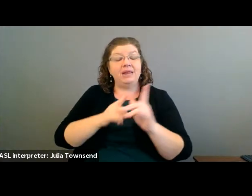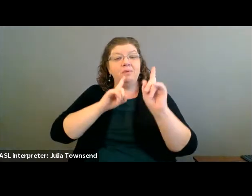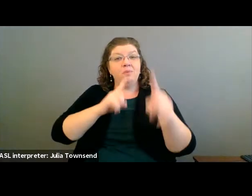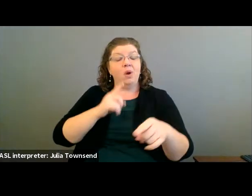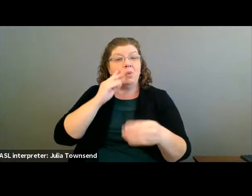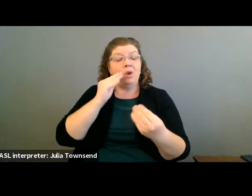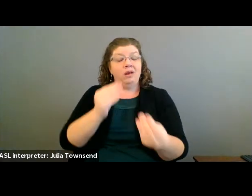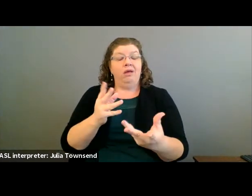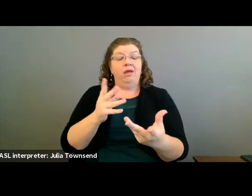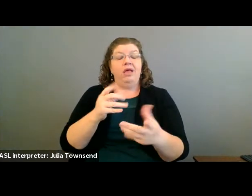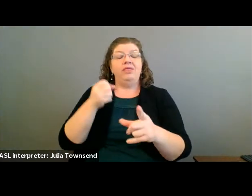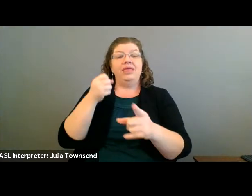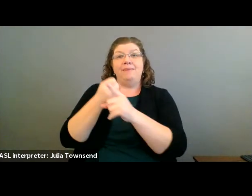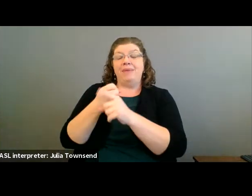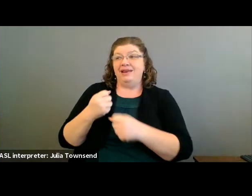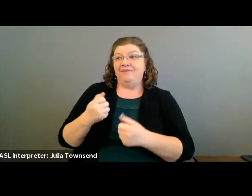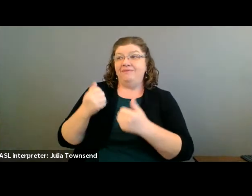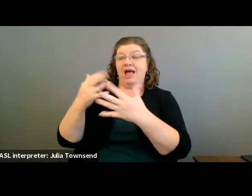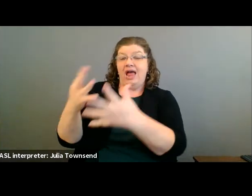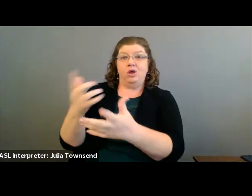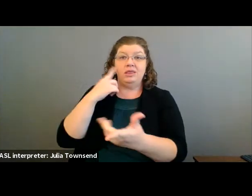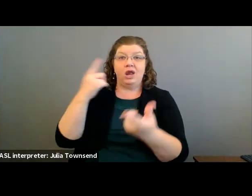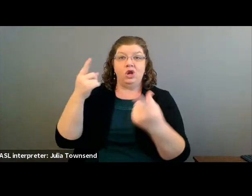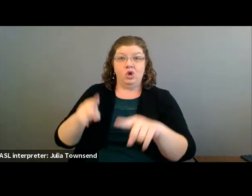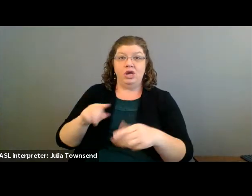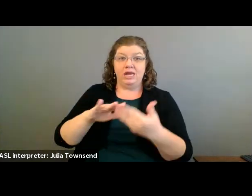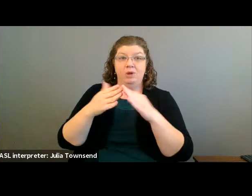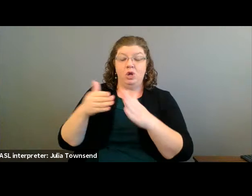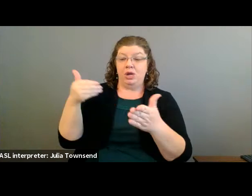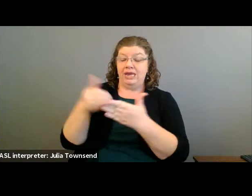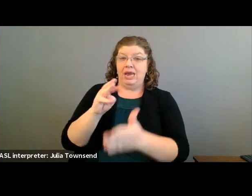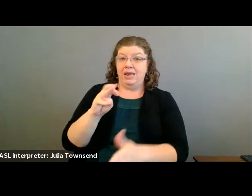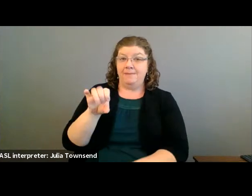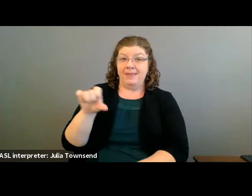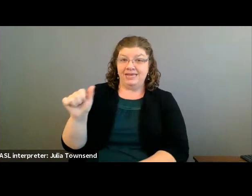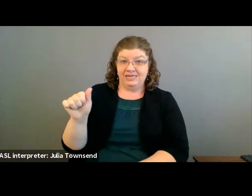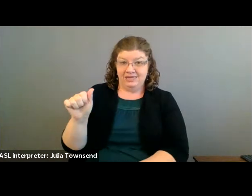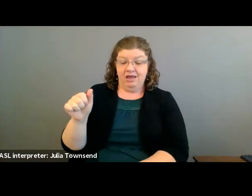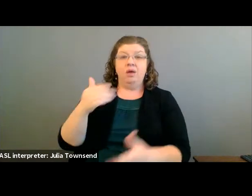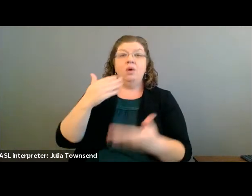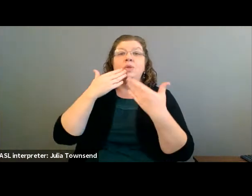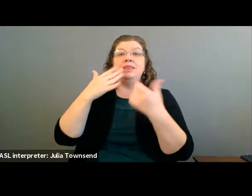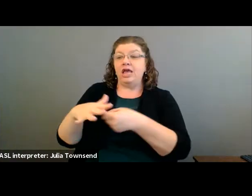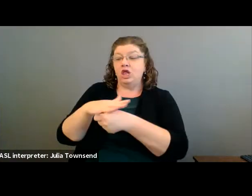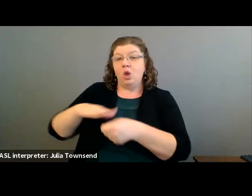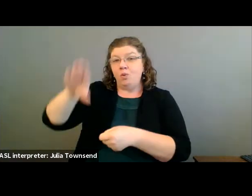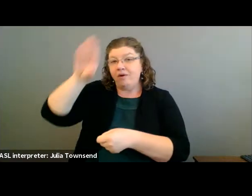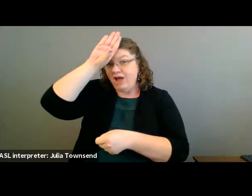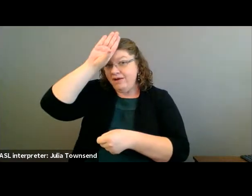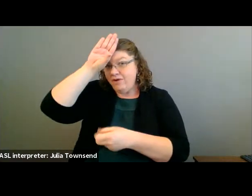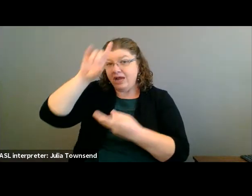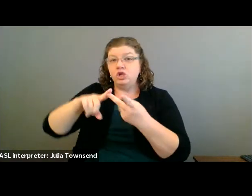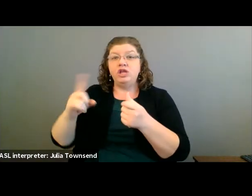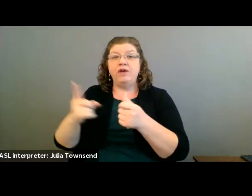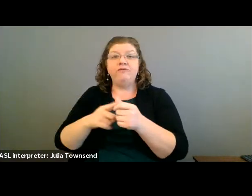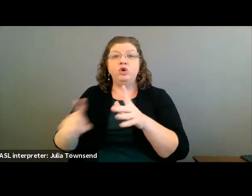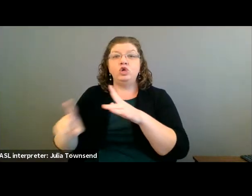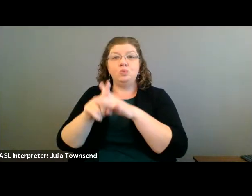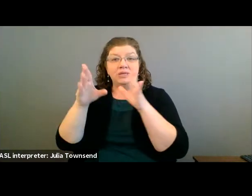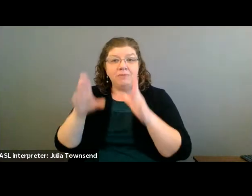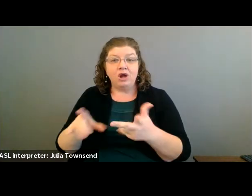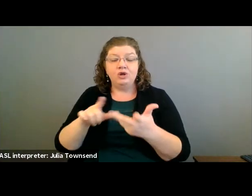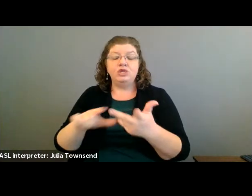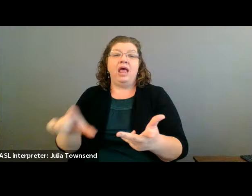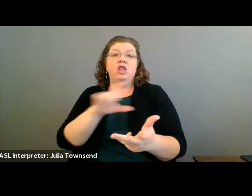to the recent fire that occurred in our community near the Mesa. We thank the local firefighters, first responders, and law enforcement for their